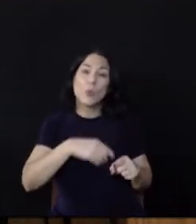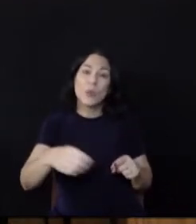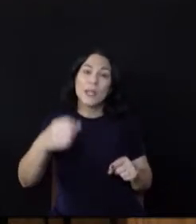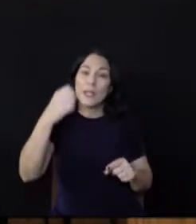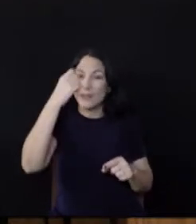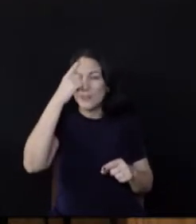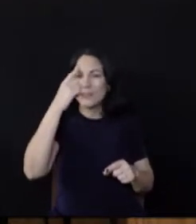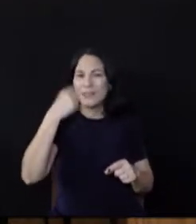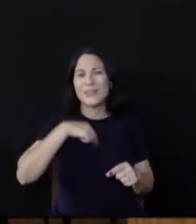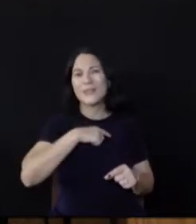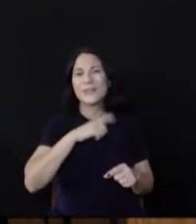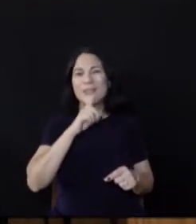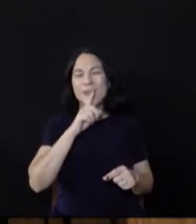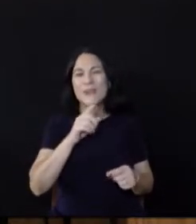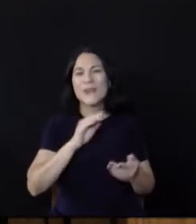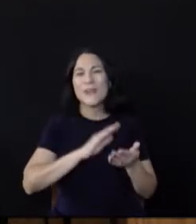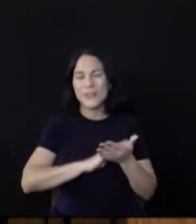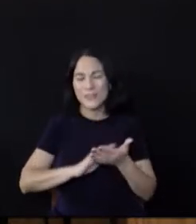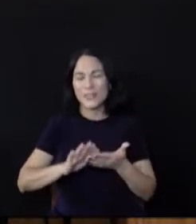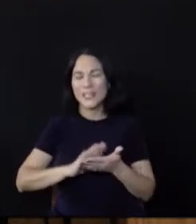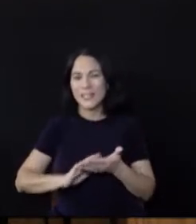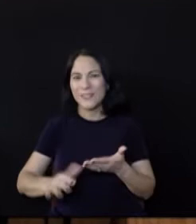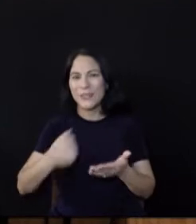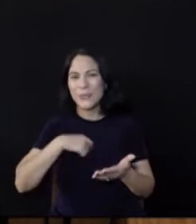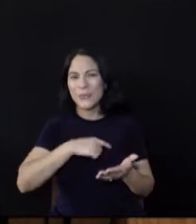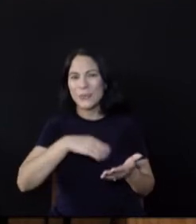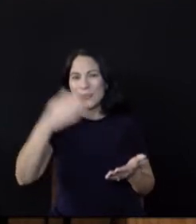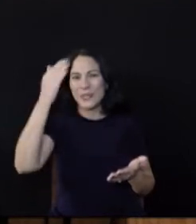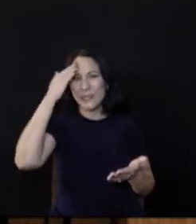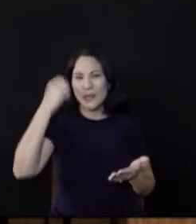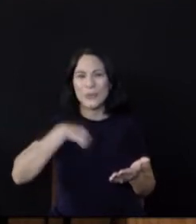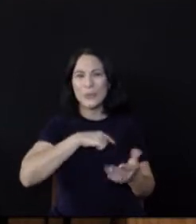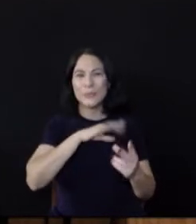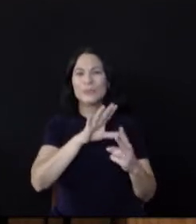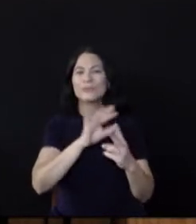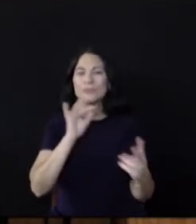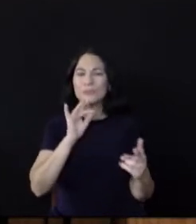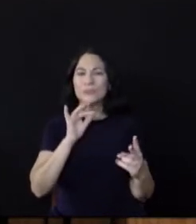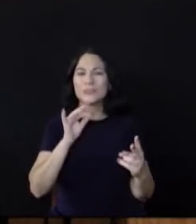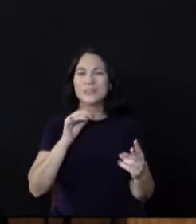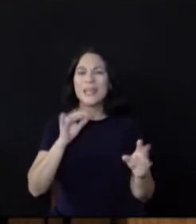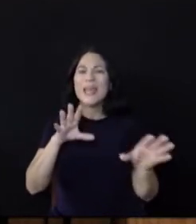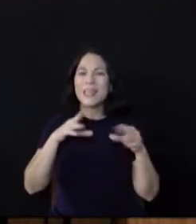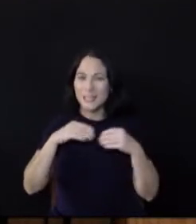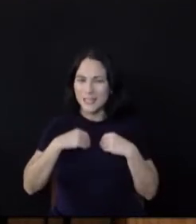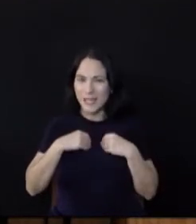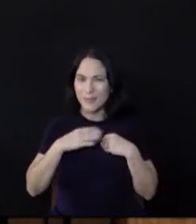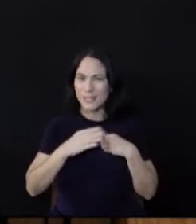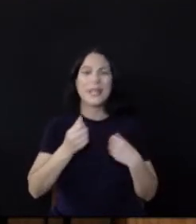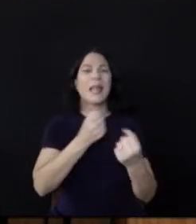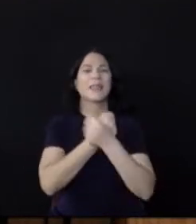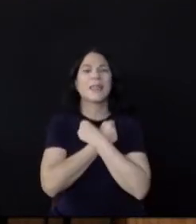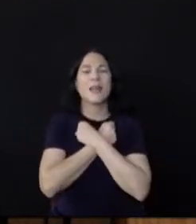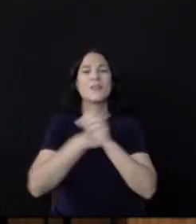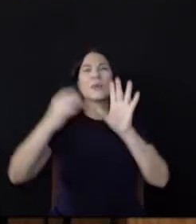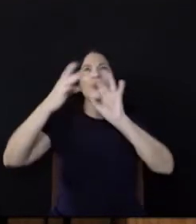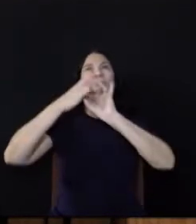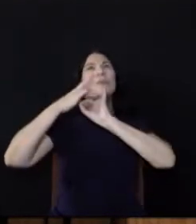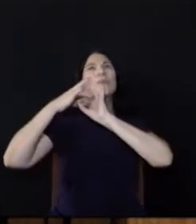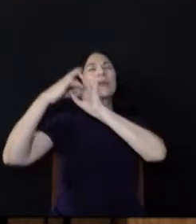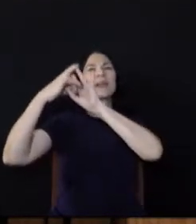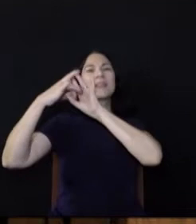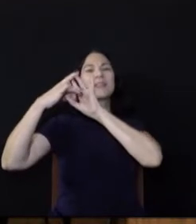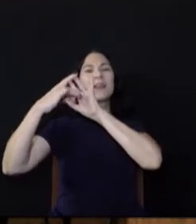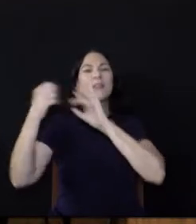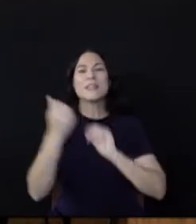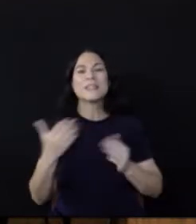forgiven. Something happens when we know we are chosen, we are accepted, we are loved, we are reconciled. Something